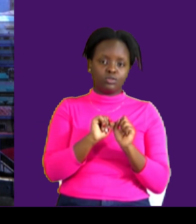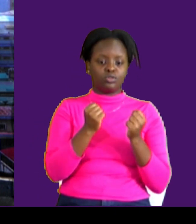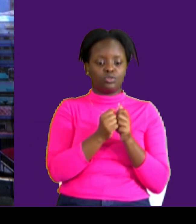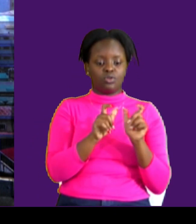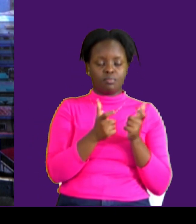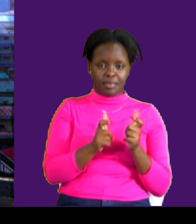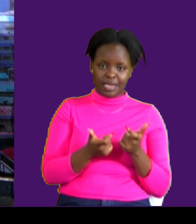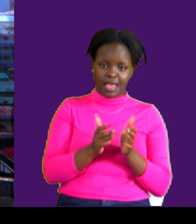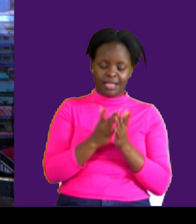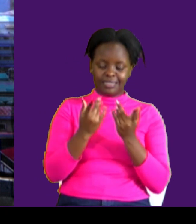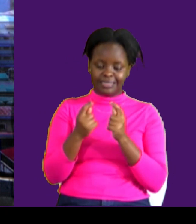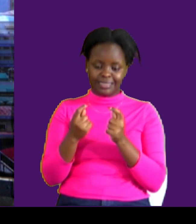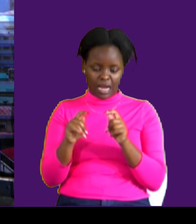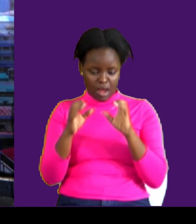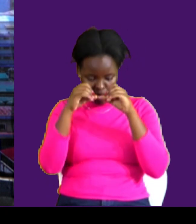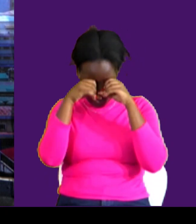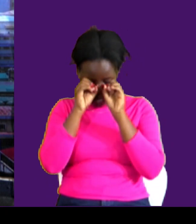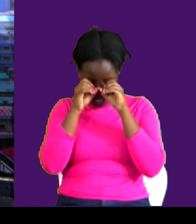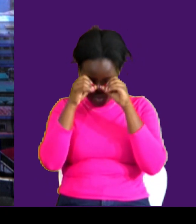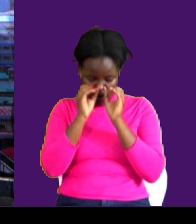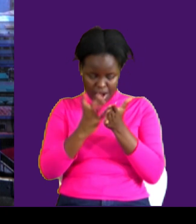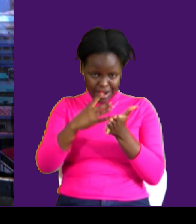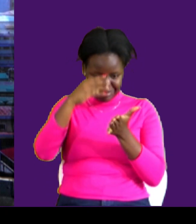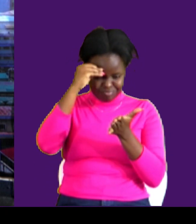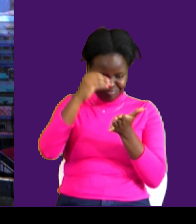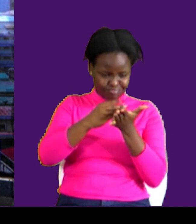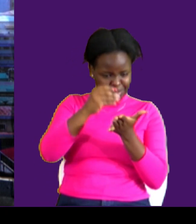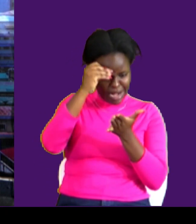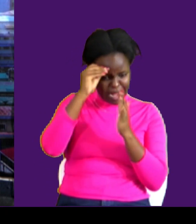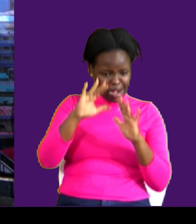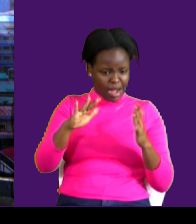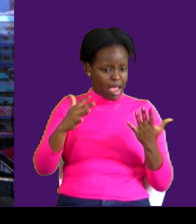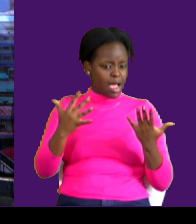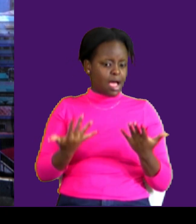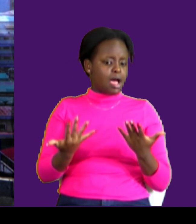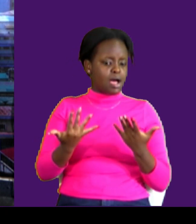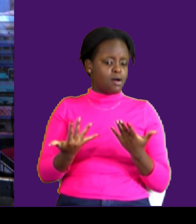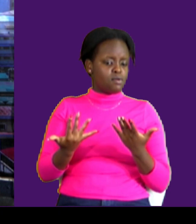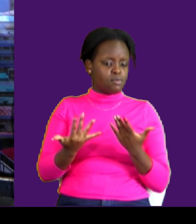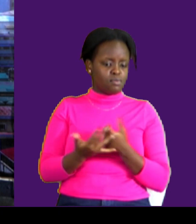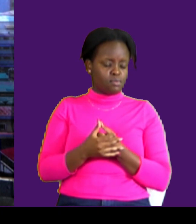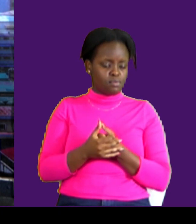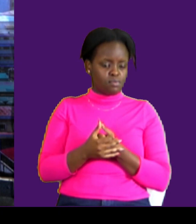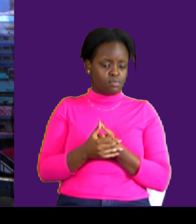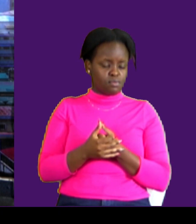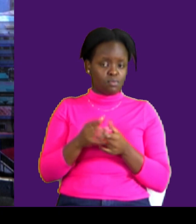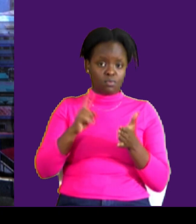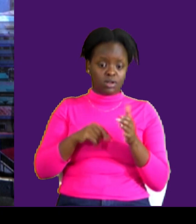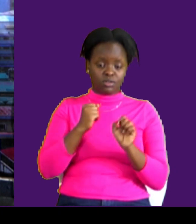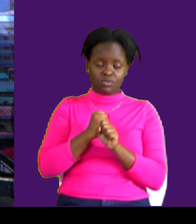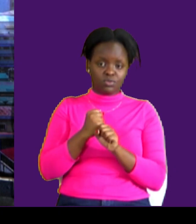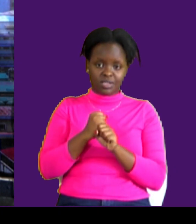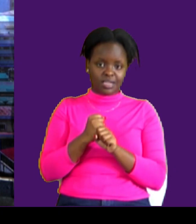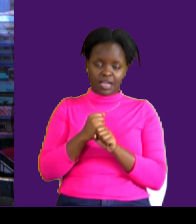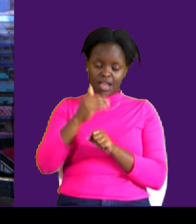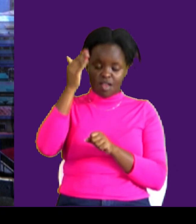media, trying to Google and learn how you are going to do to make sure that you are up to